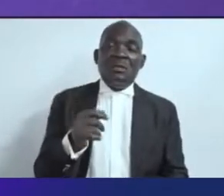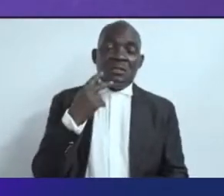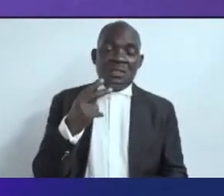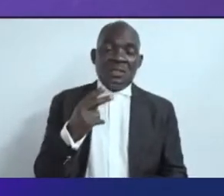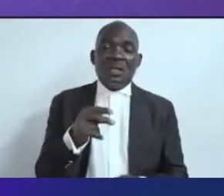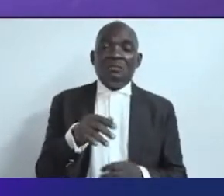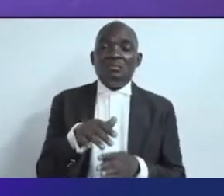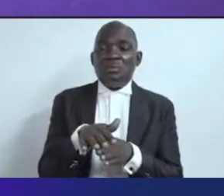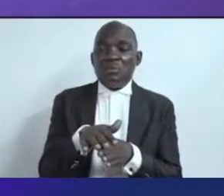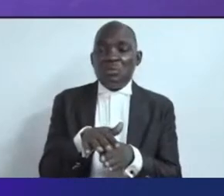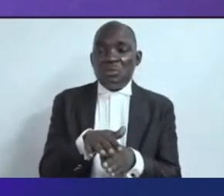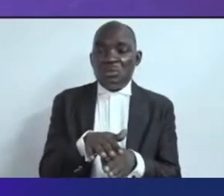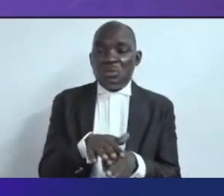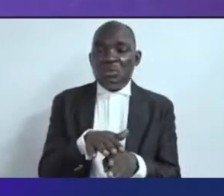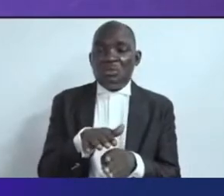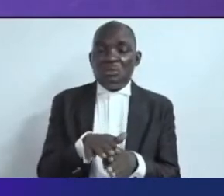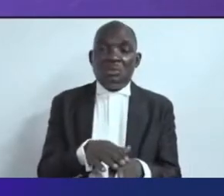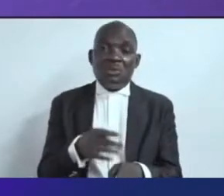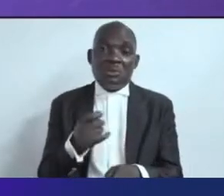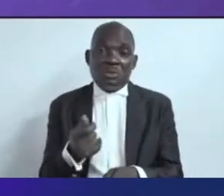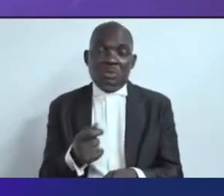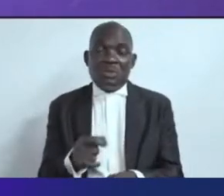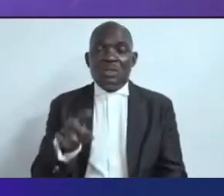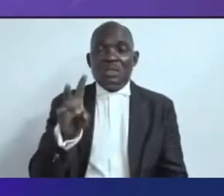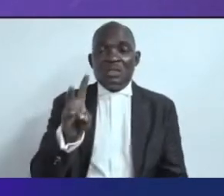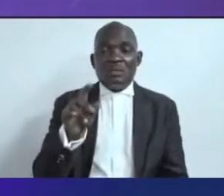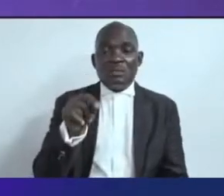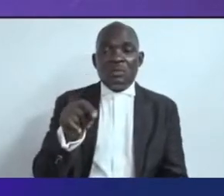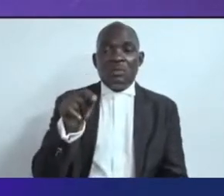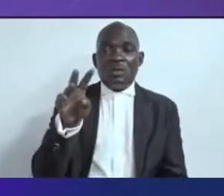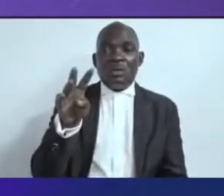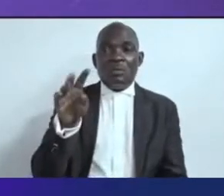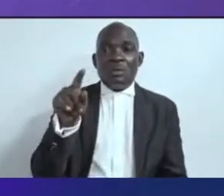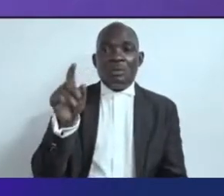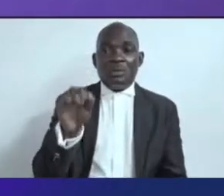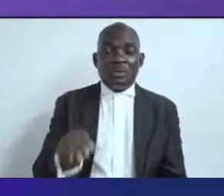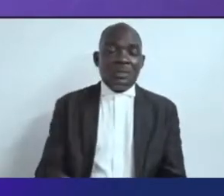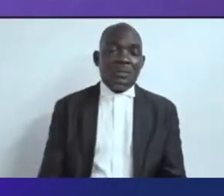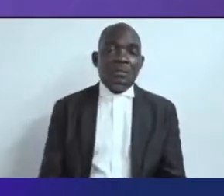slower pace of depreciation of 7.1%.